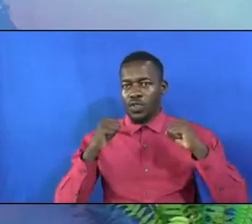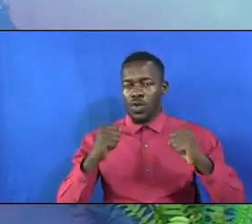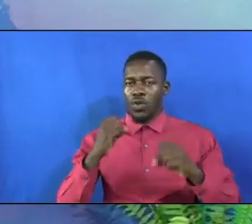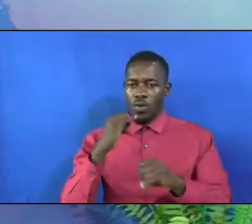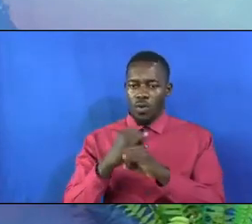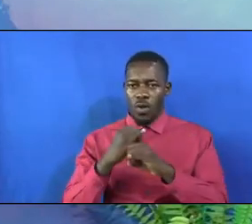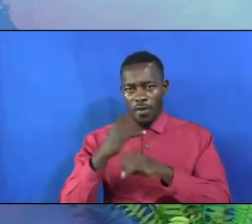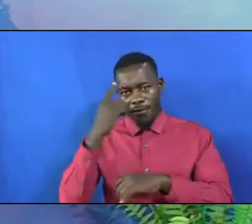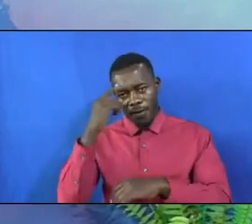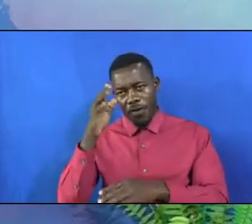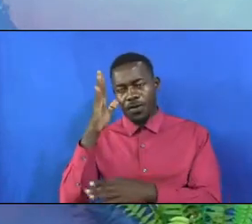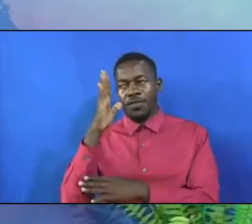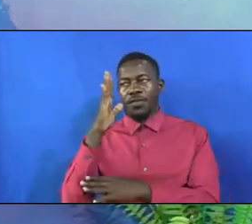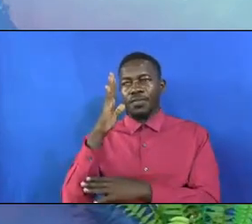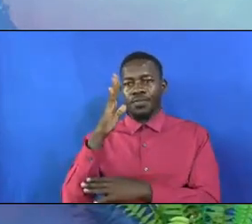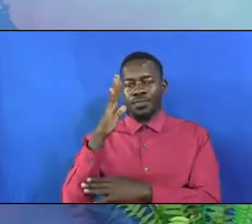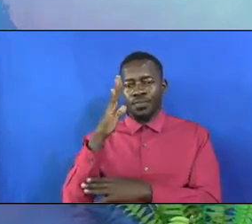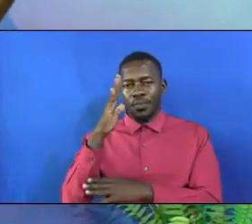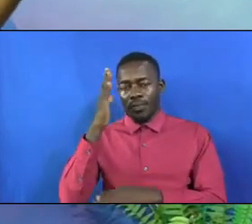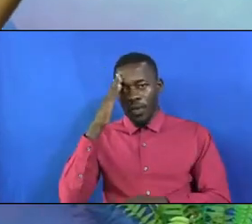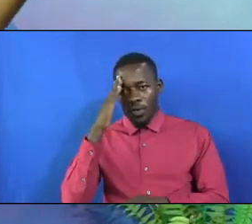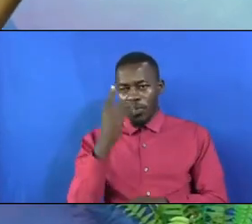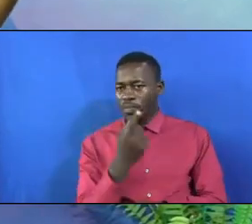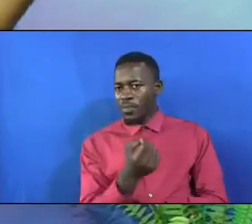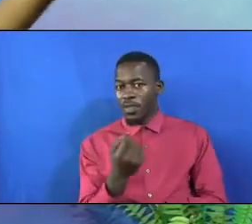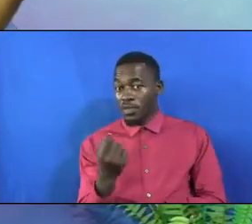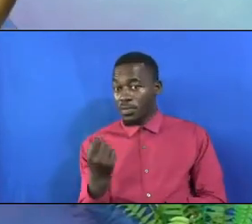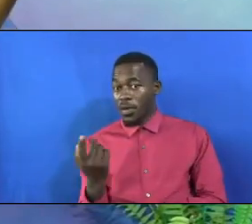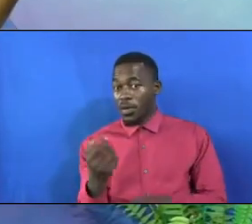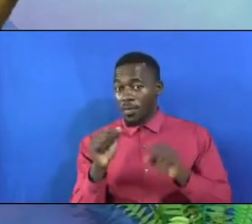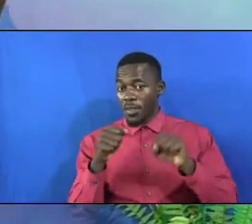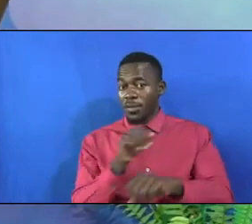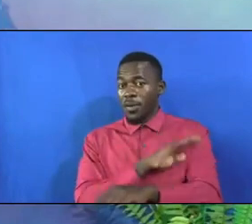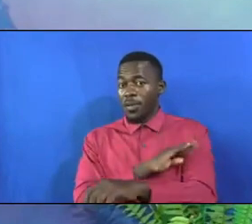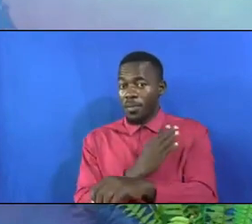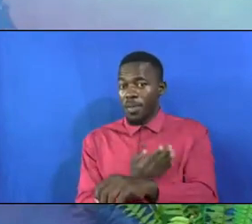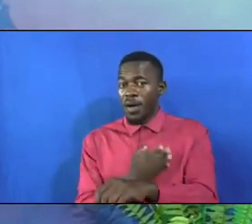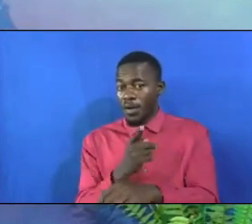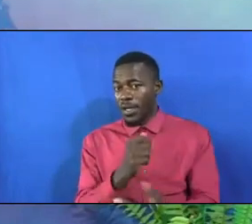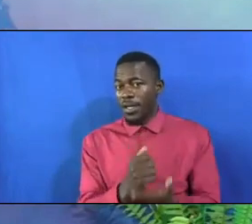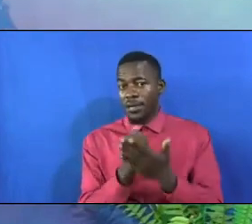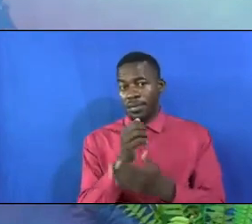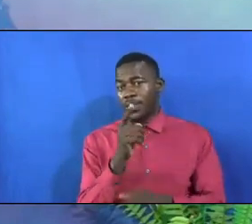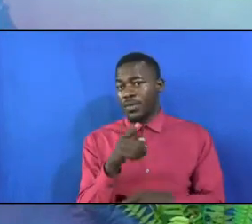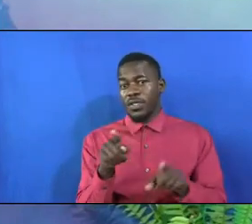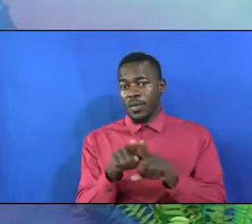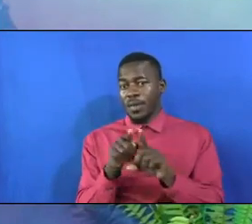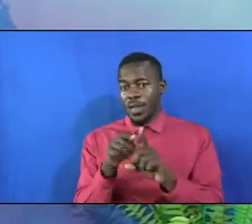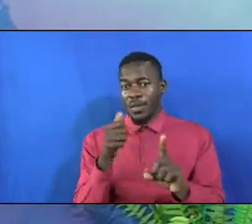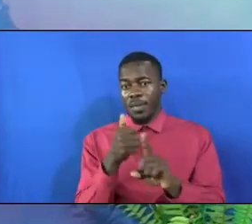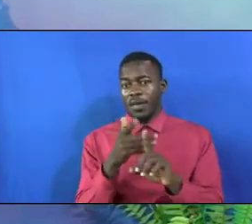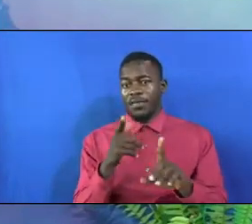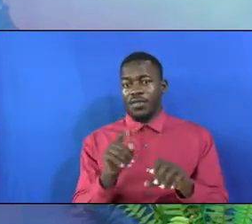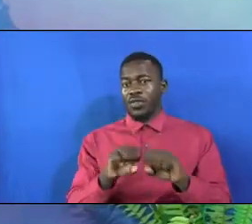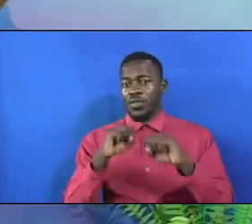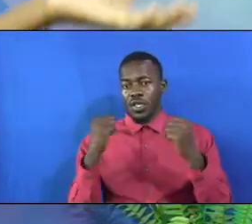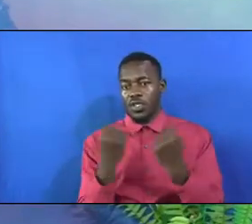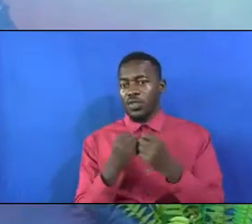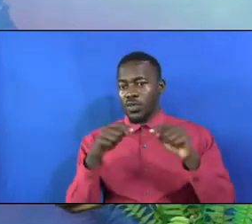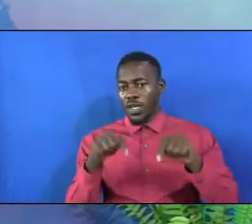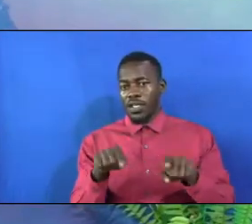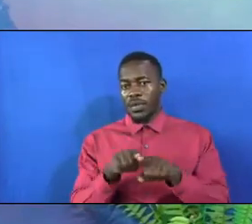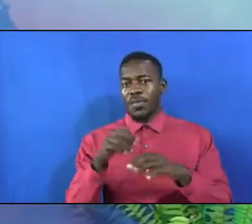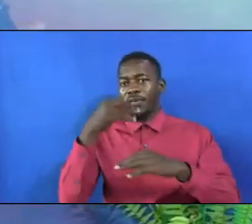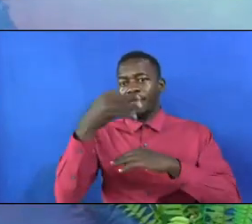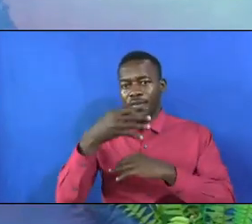for God. You do not know what your small effort, what impact it will have on society today and maybe in the